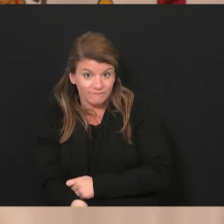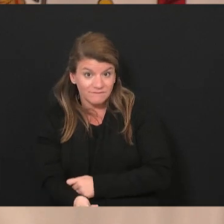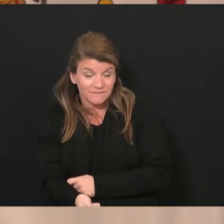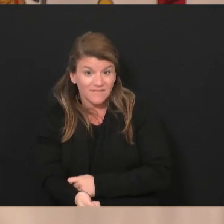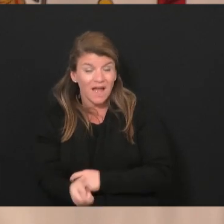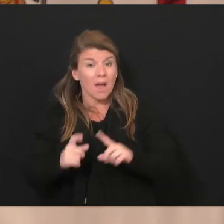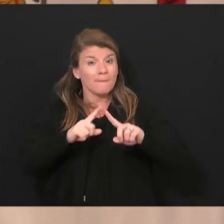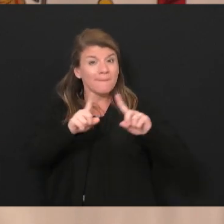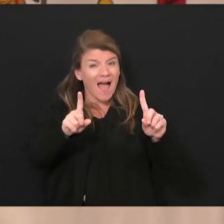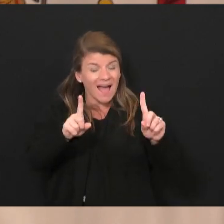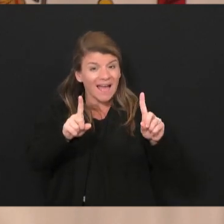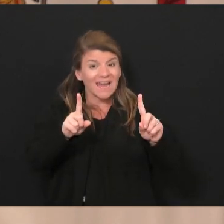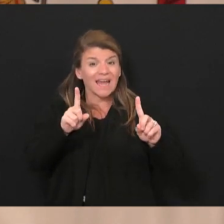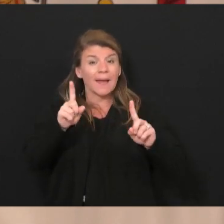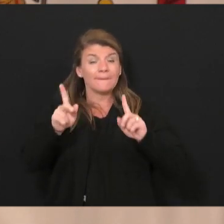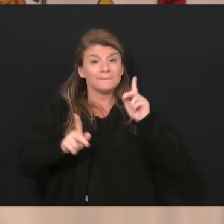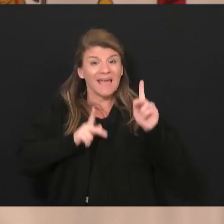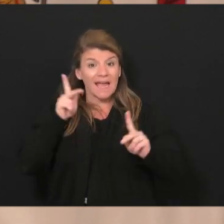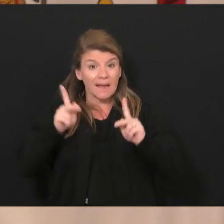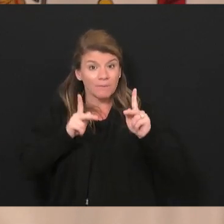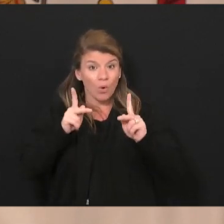As far as people commuting